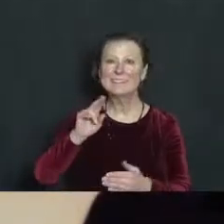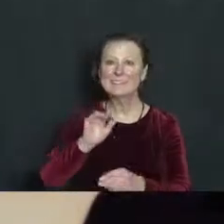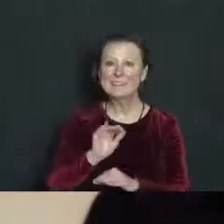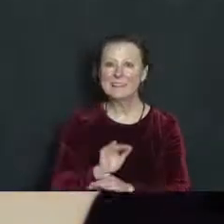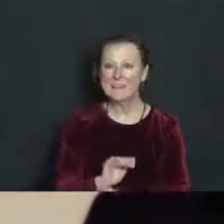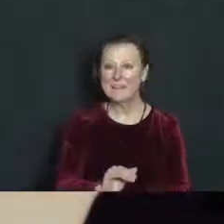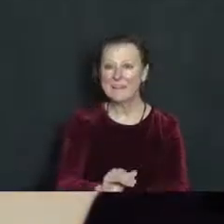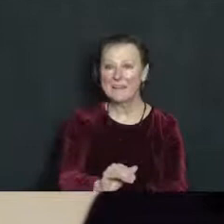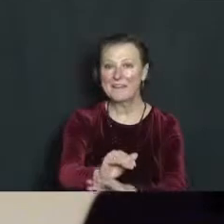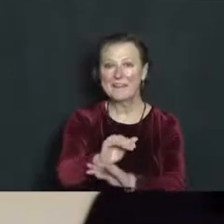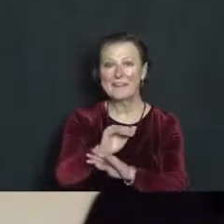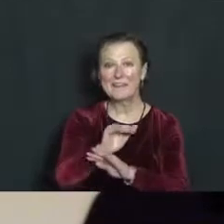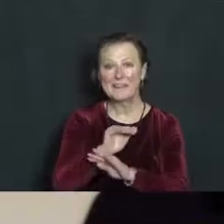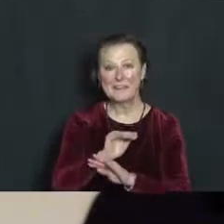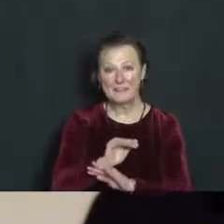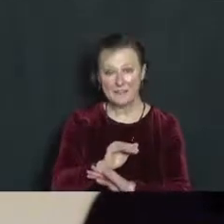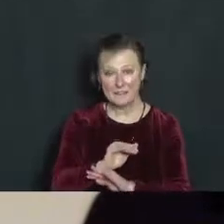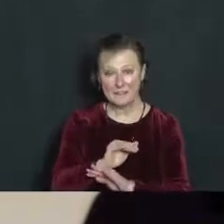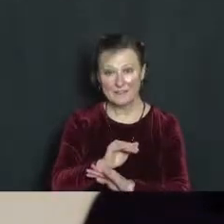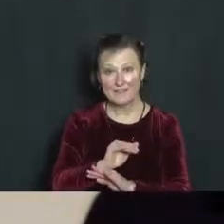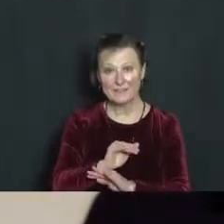holy